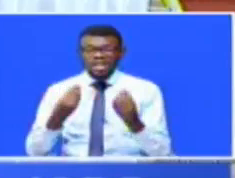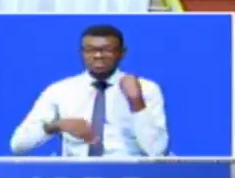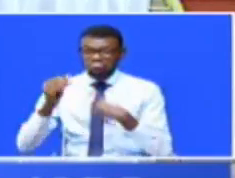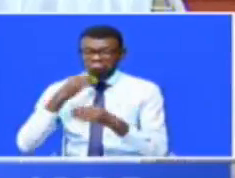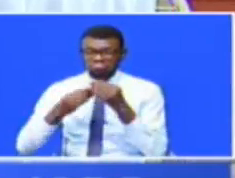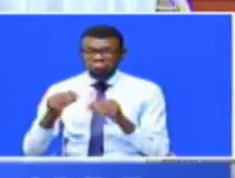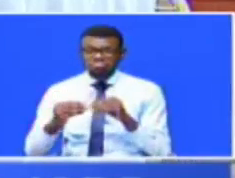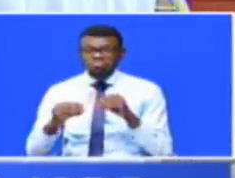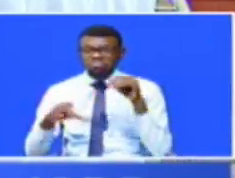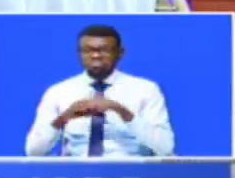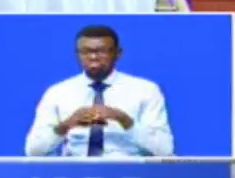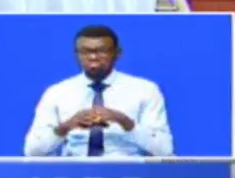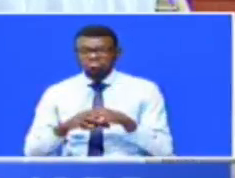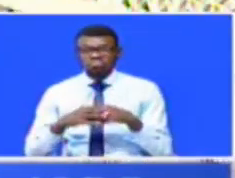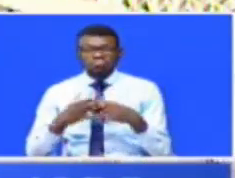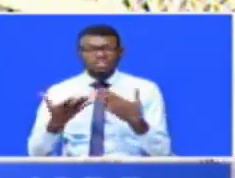restaurant halved to at least